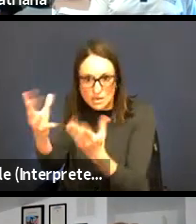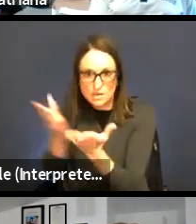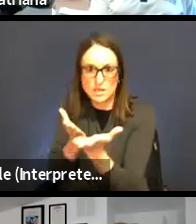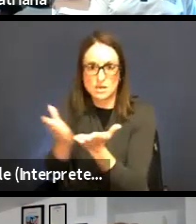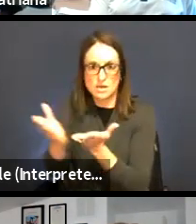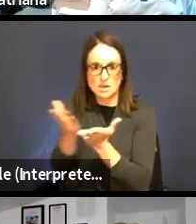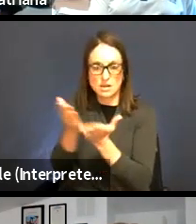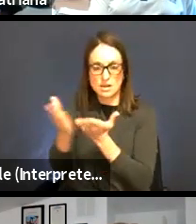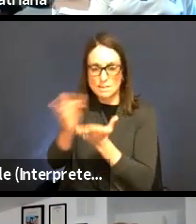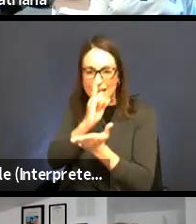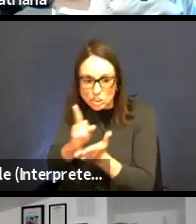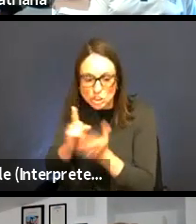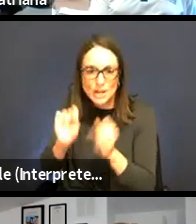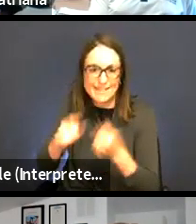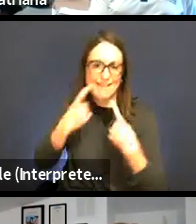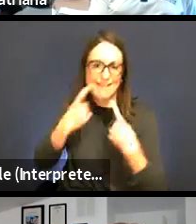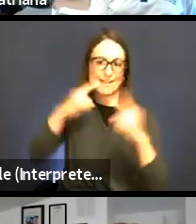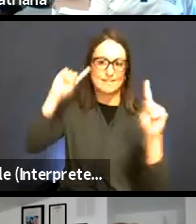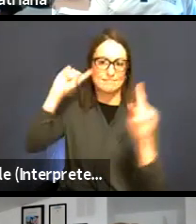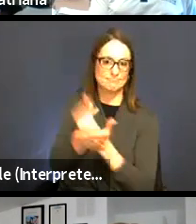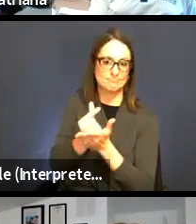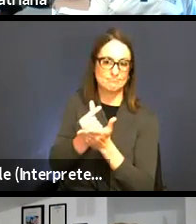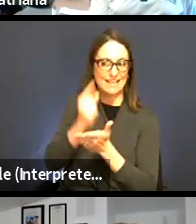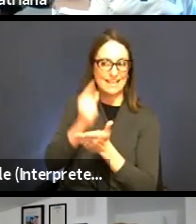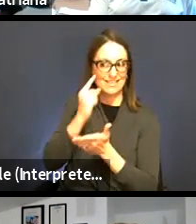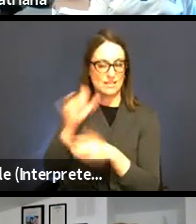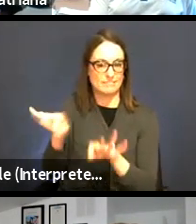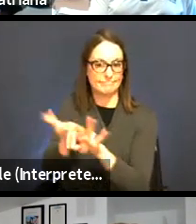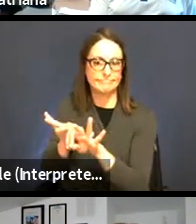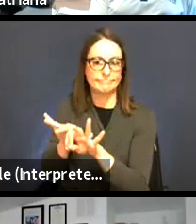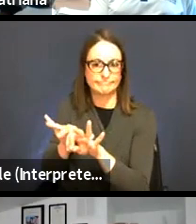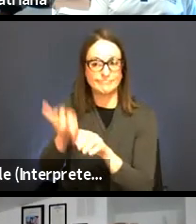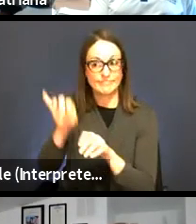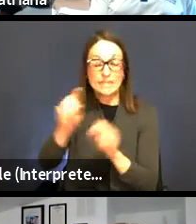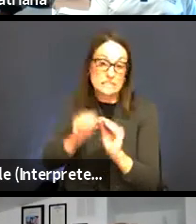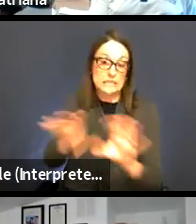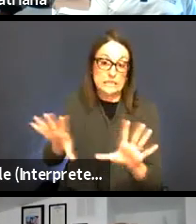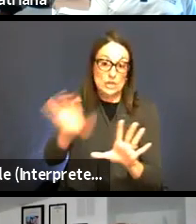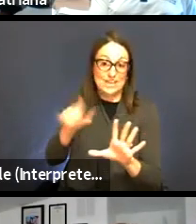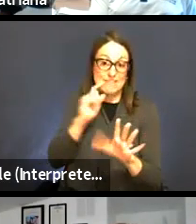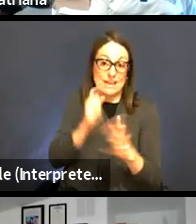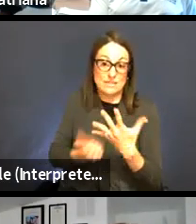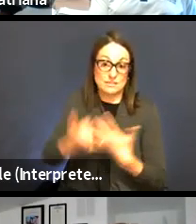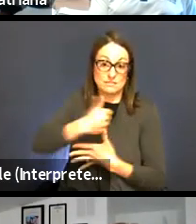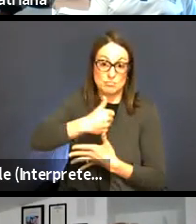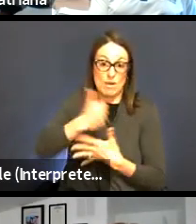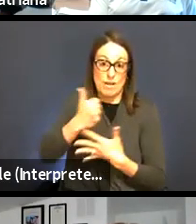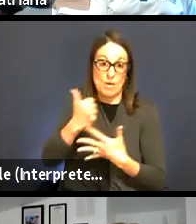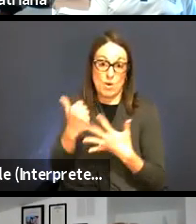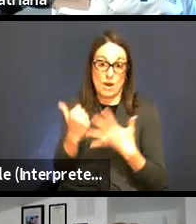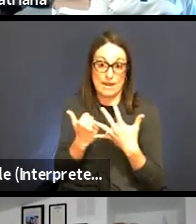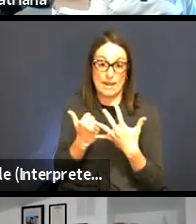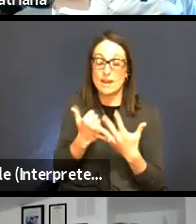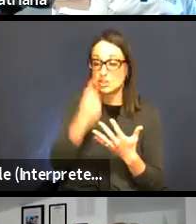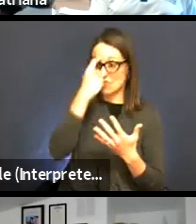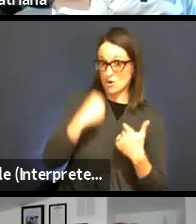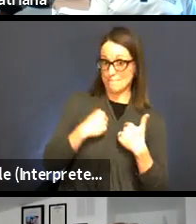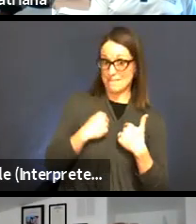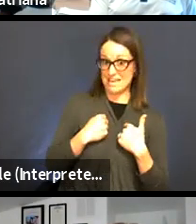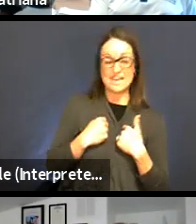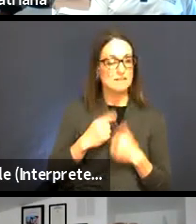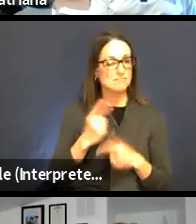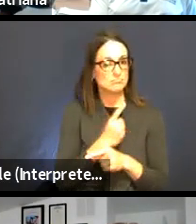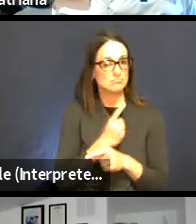graduation. And so that clearly is a priority. So I think to me, it's the right balance to be in right